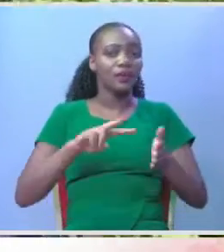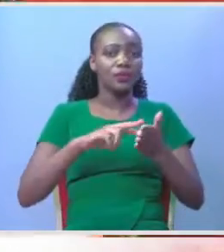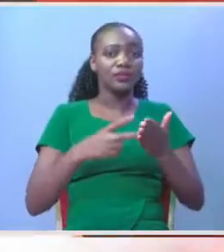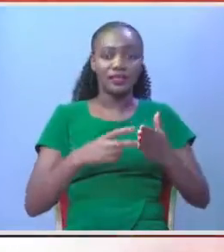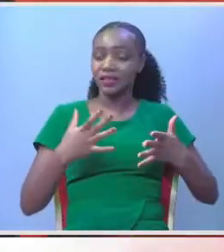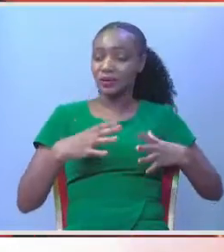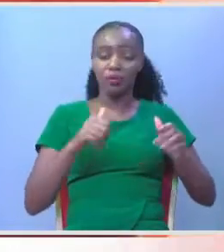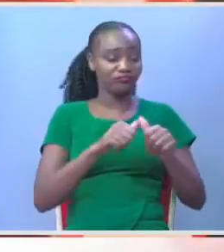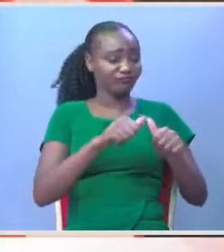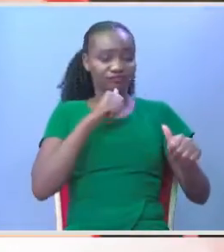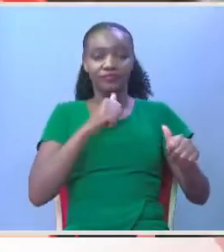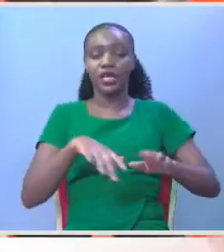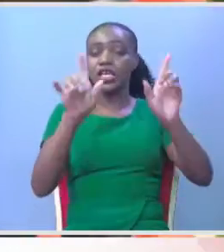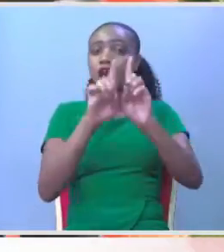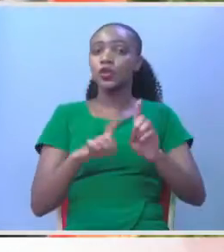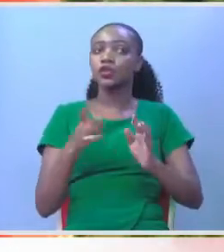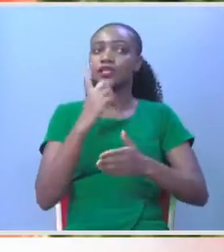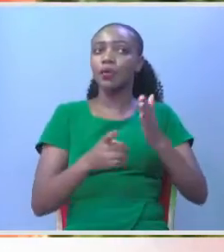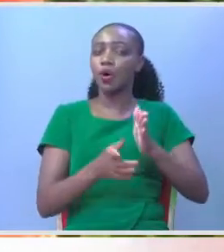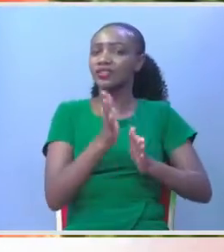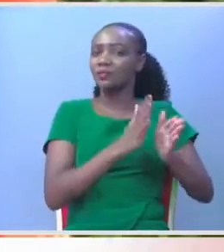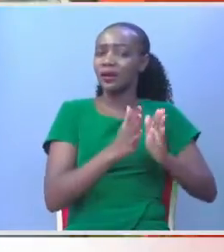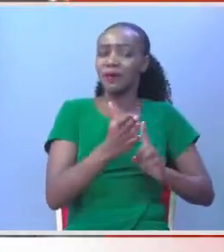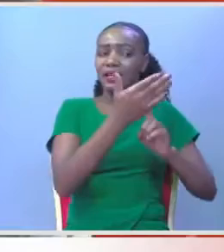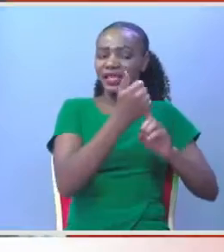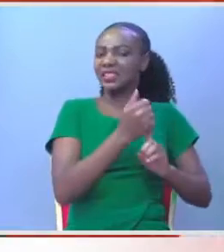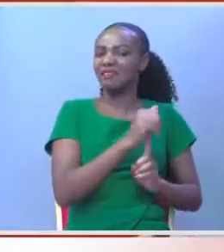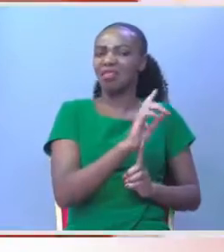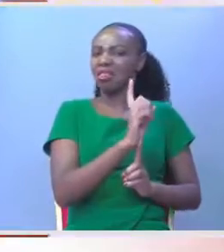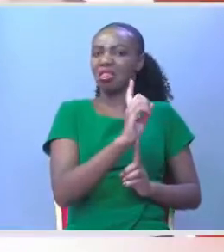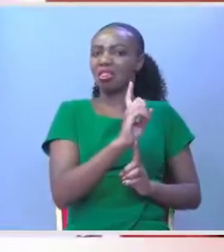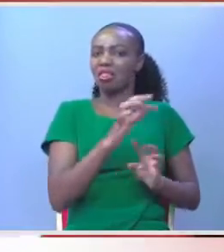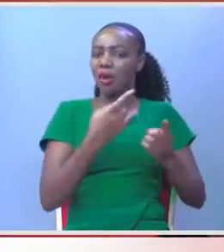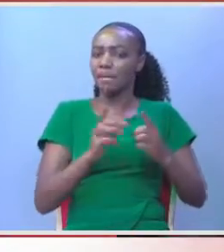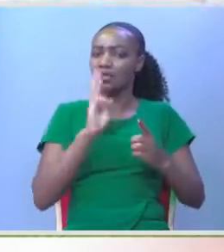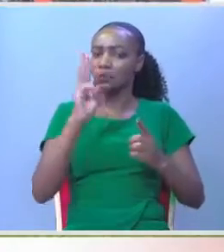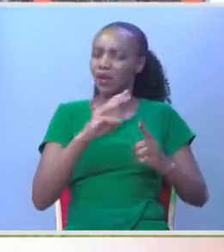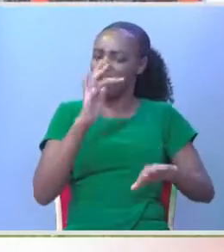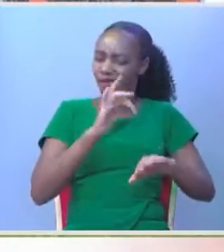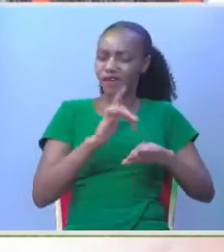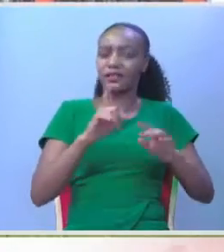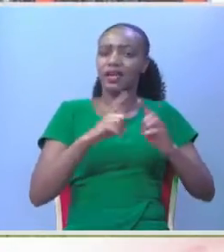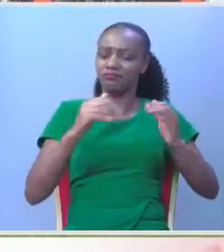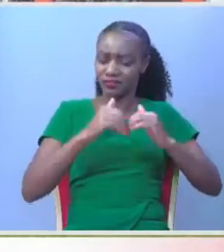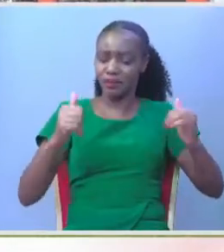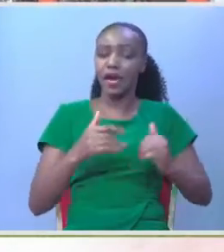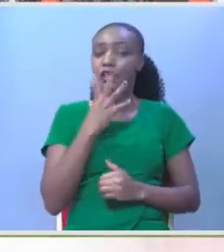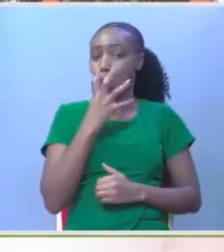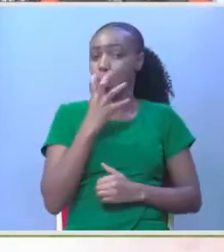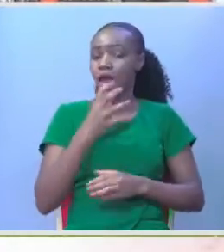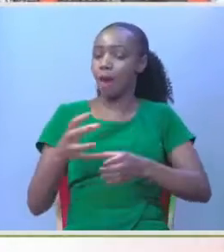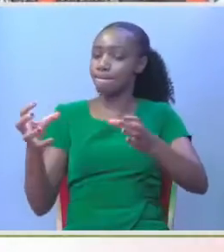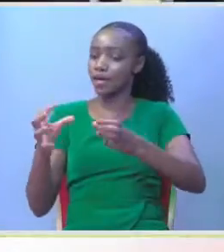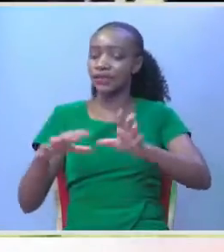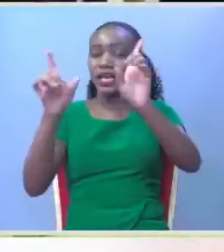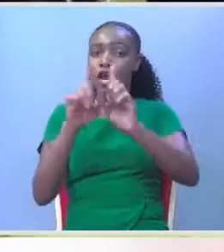rejected. Plans, he says, will achieve nothing more than collapse the Orange Democratic Party, further claiming that some officials